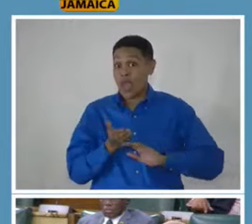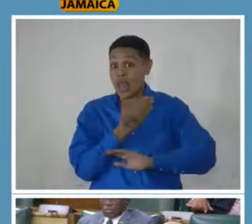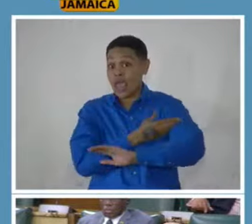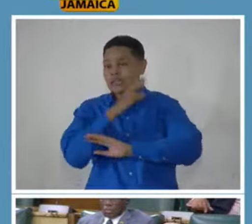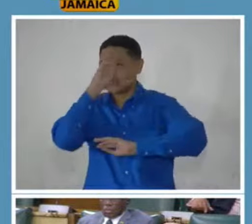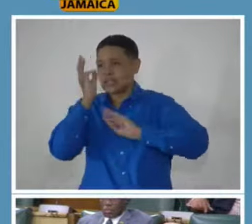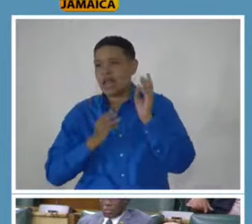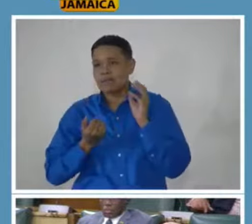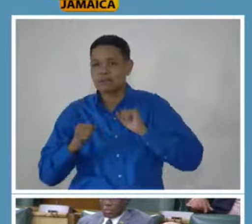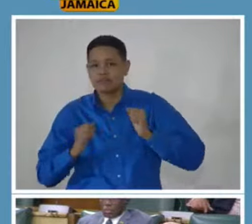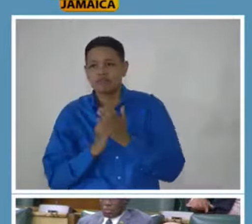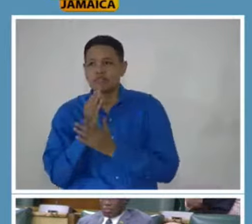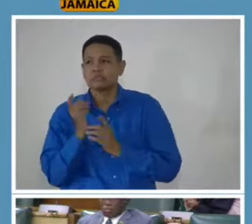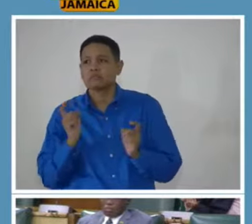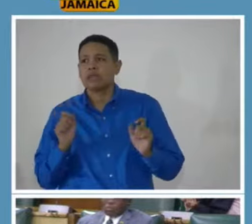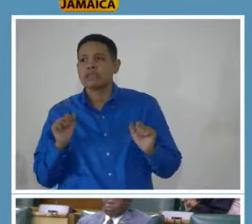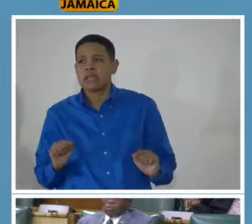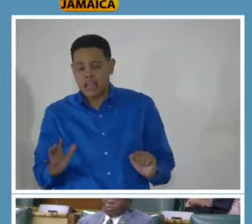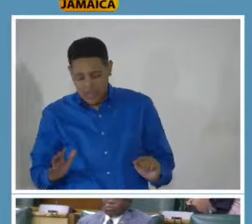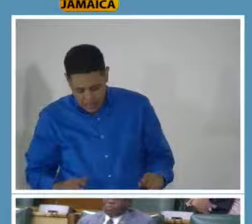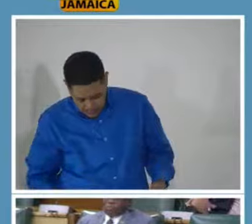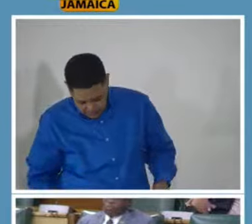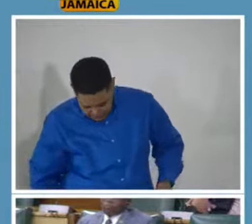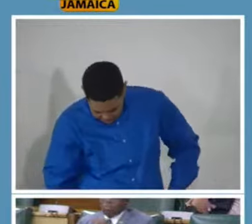climate resilience.